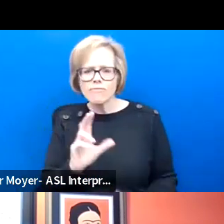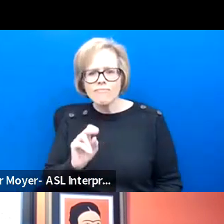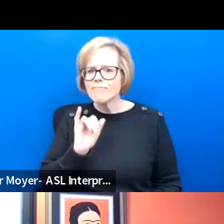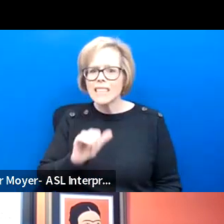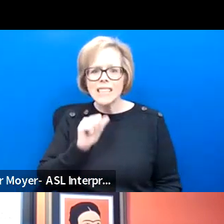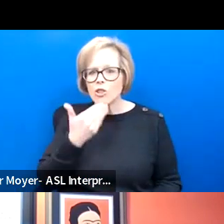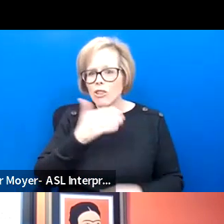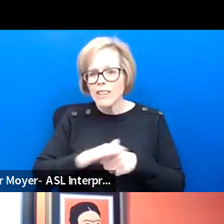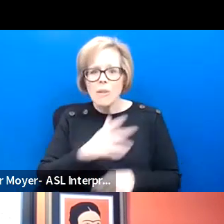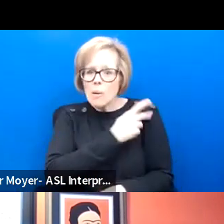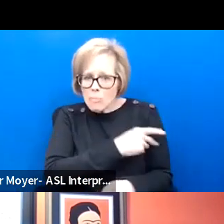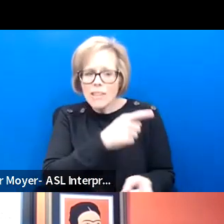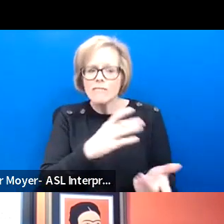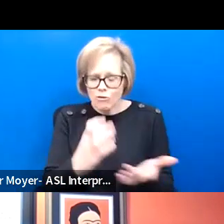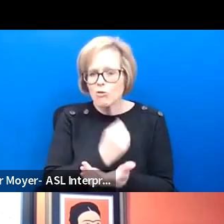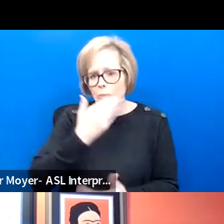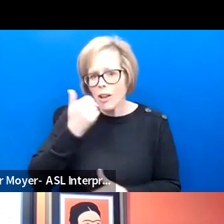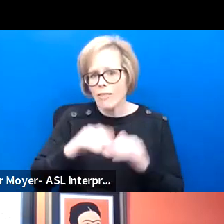patients deserve better.